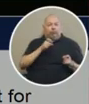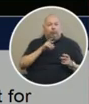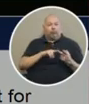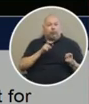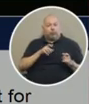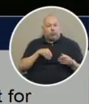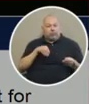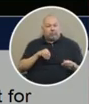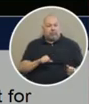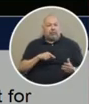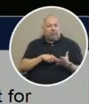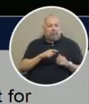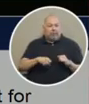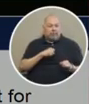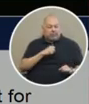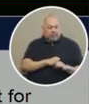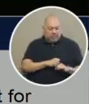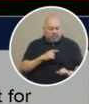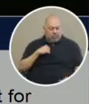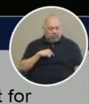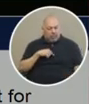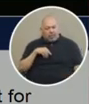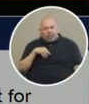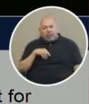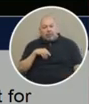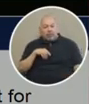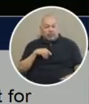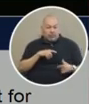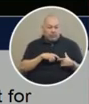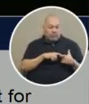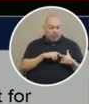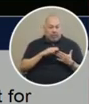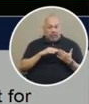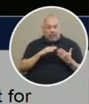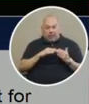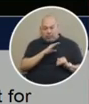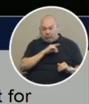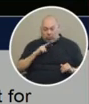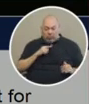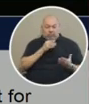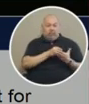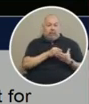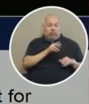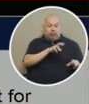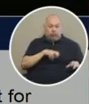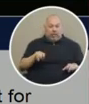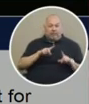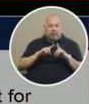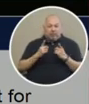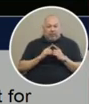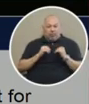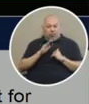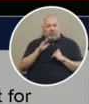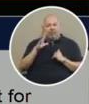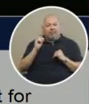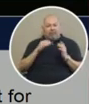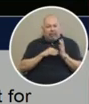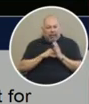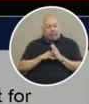to control spending for this year, we want to suspend the requirement for the council approval of budget transfers between departments exceeding